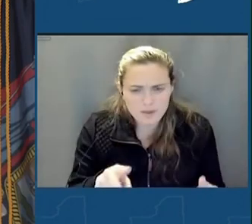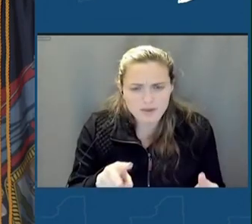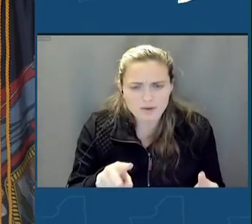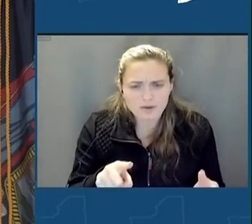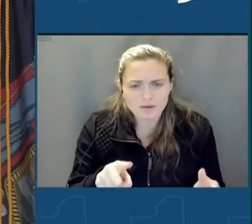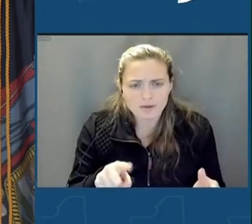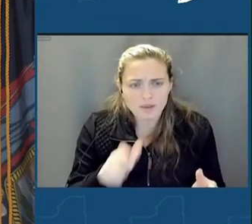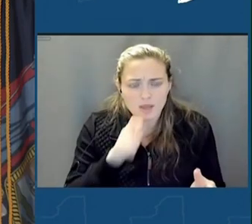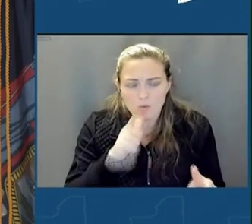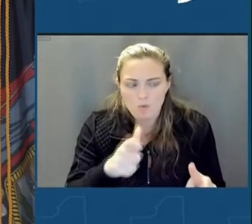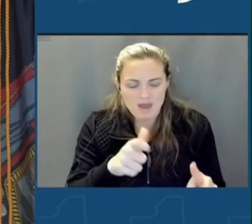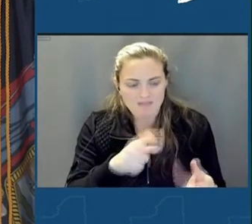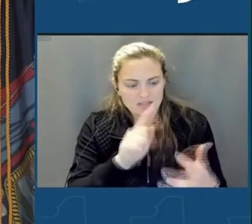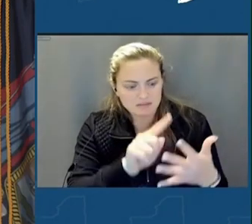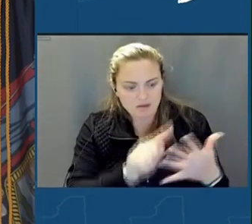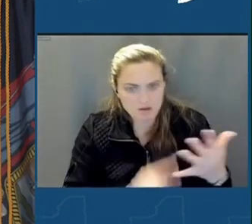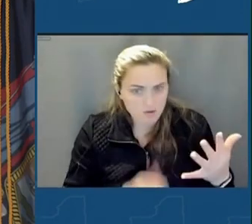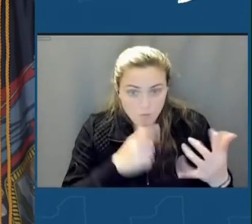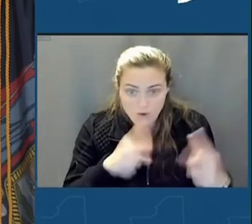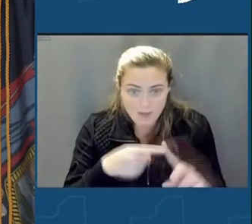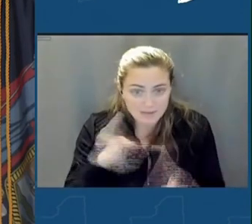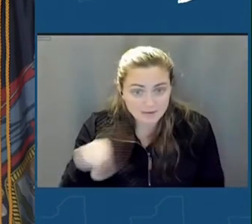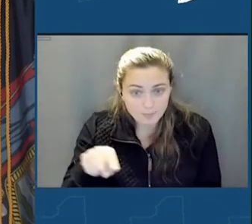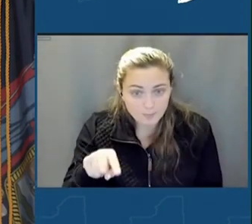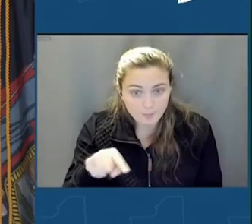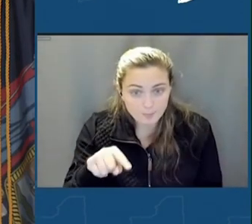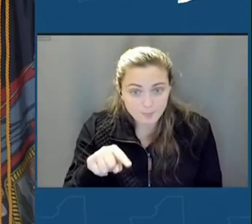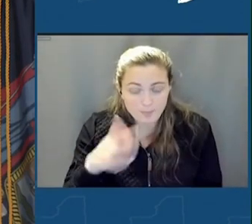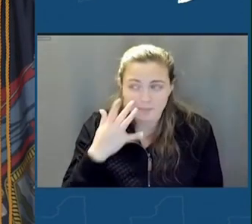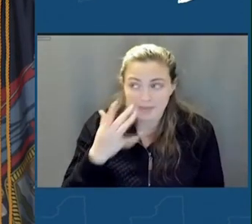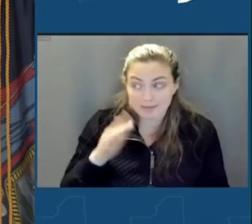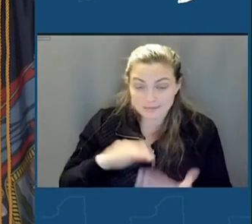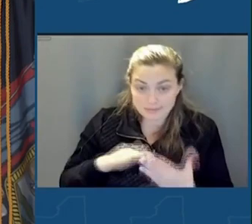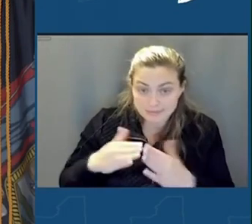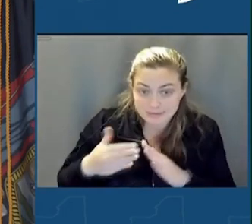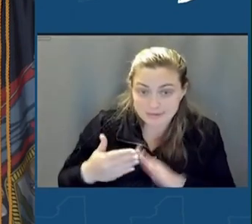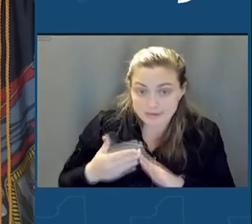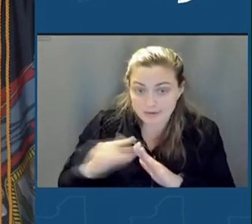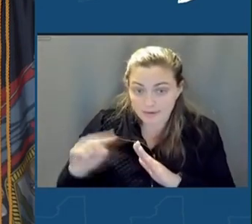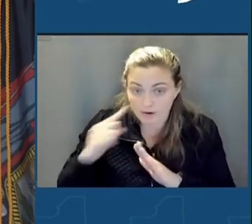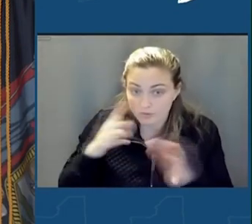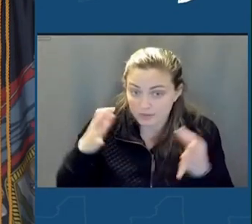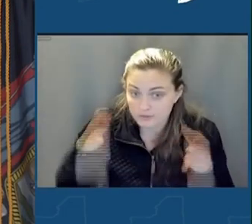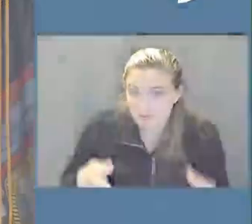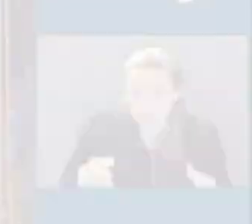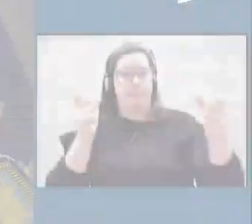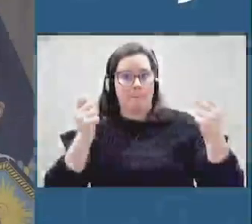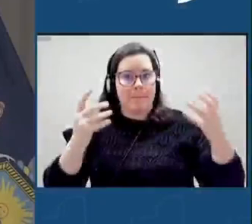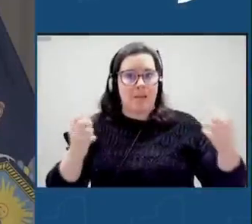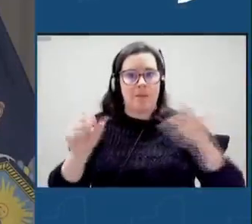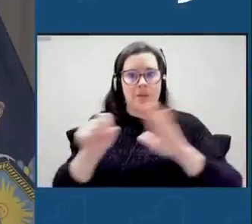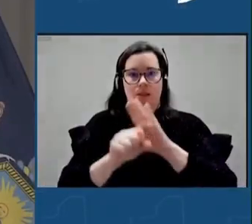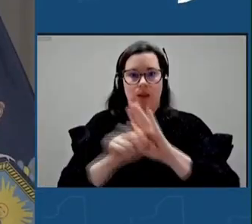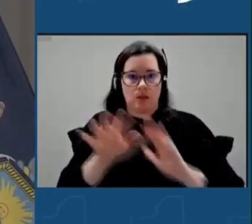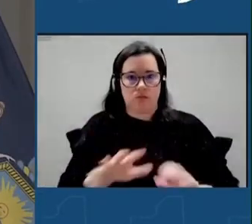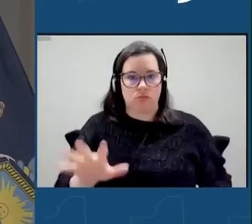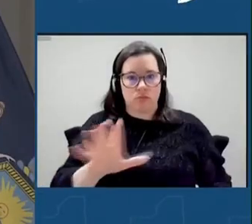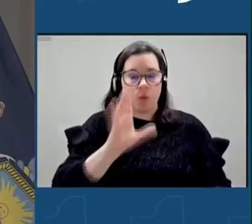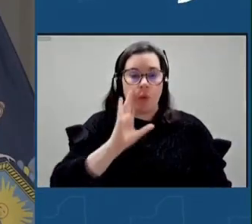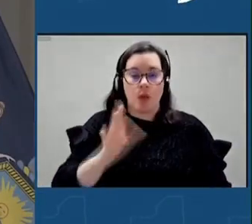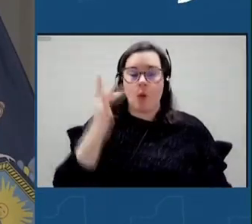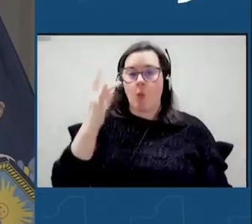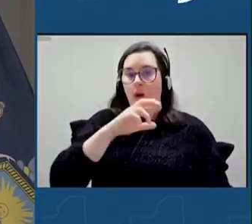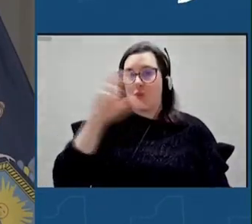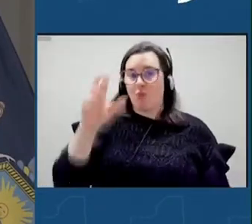of these strikes against them? Because the city government made a decision to do something that was responsible. Rochester